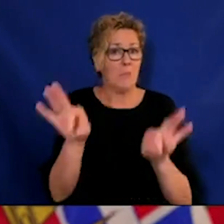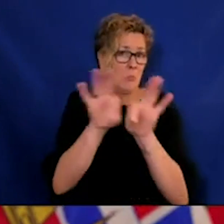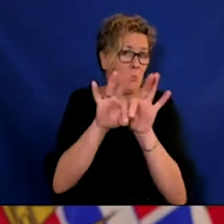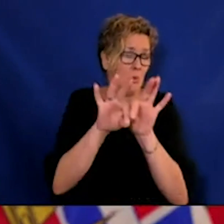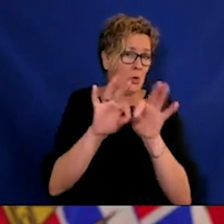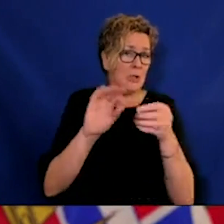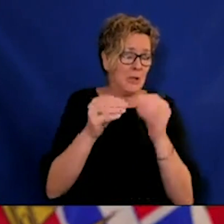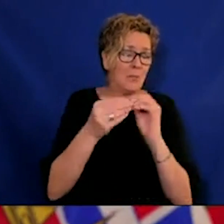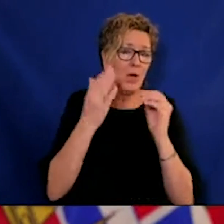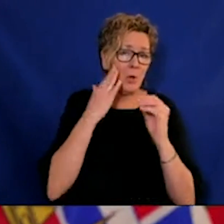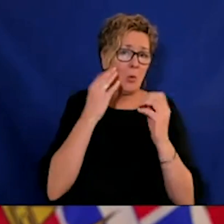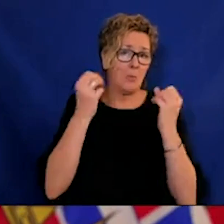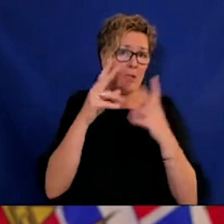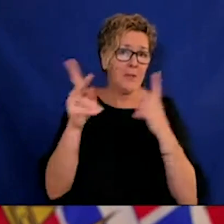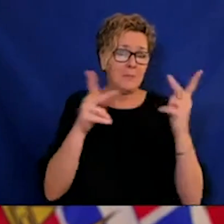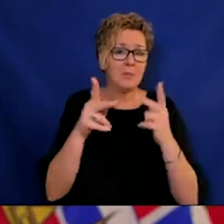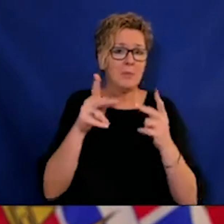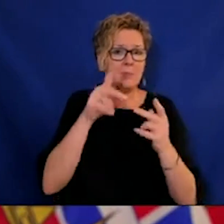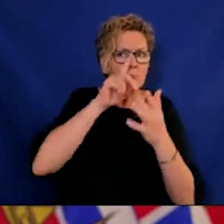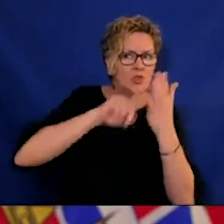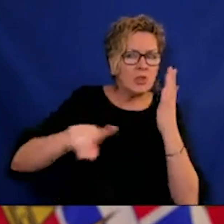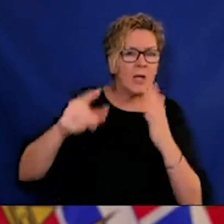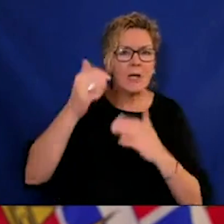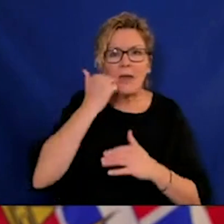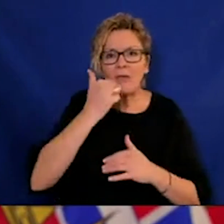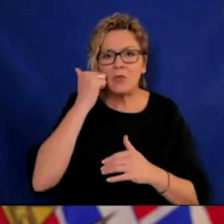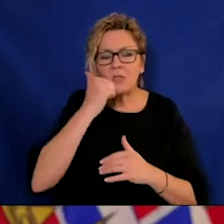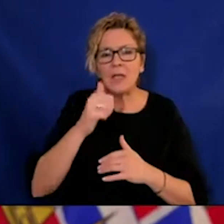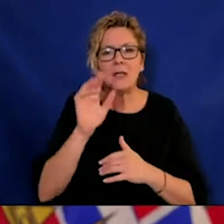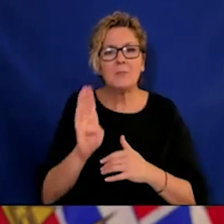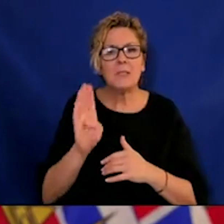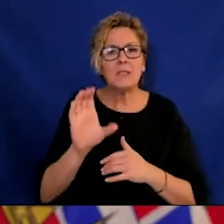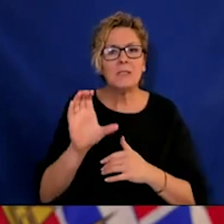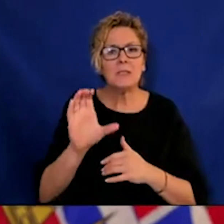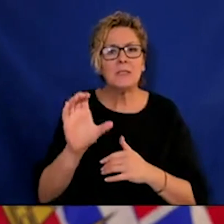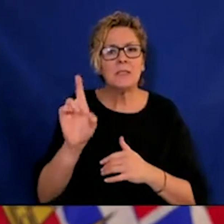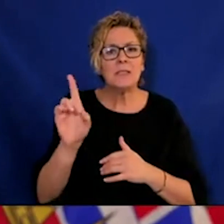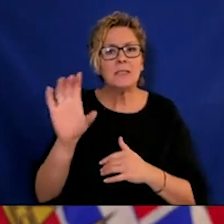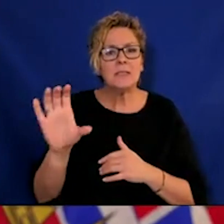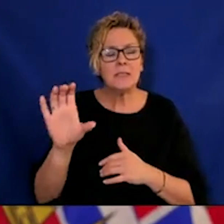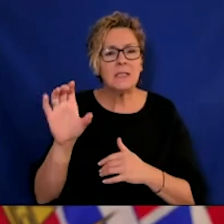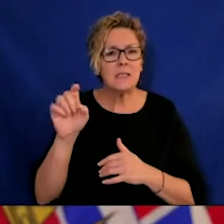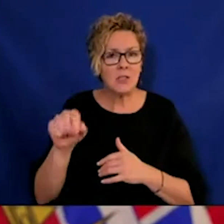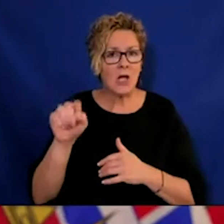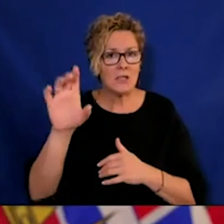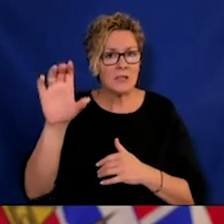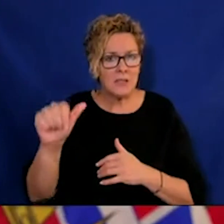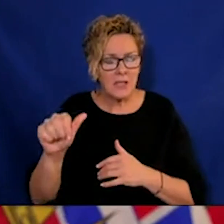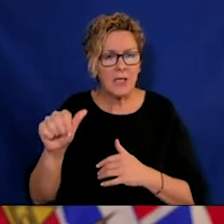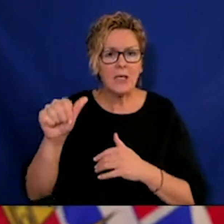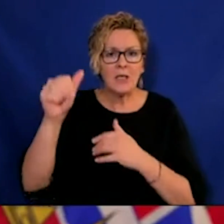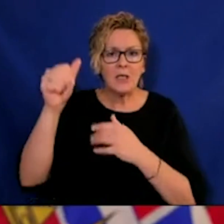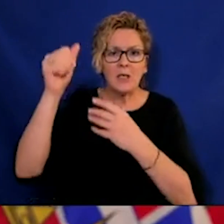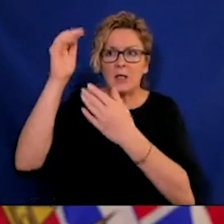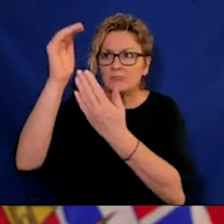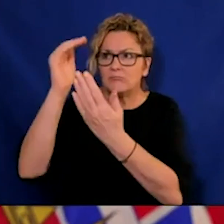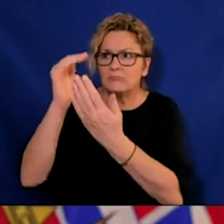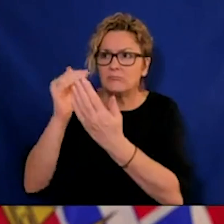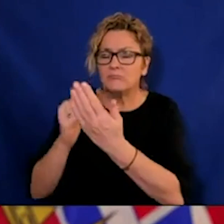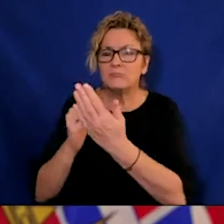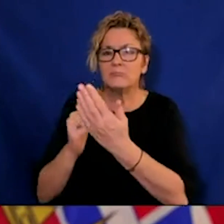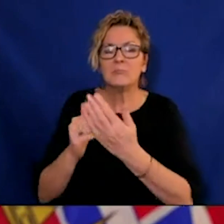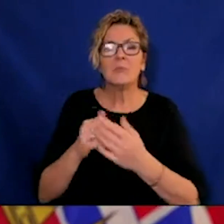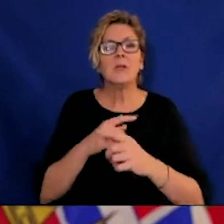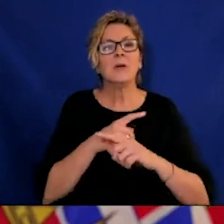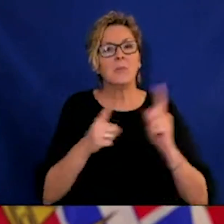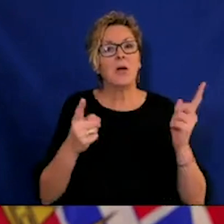and the update on the BC CDC dashboard. The process to compile this information, however, is still